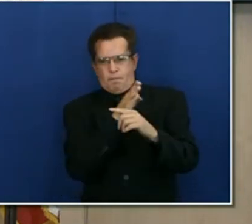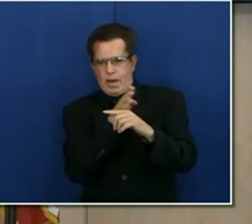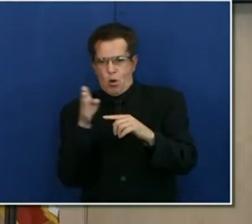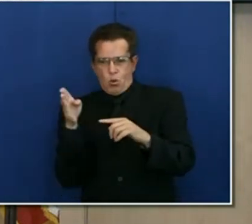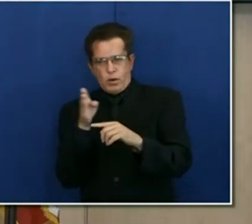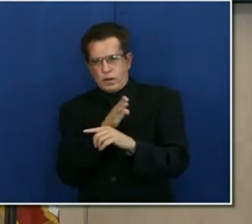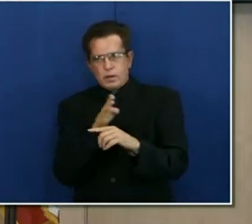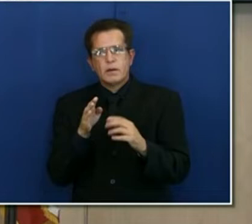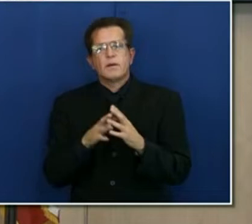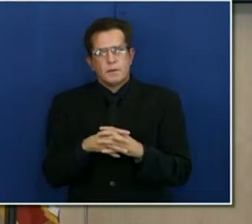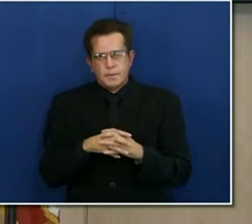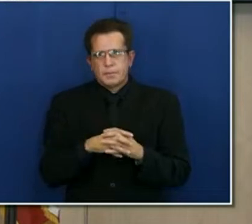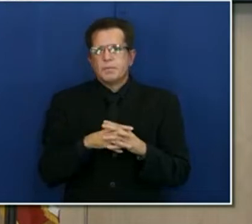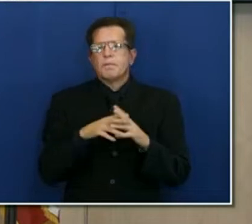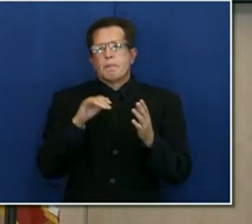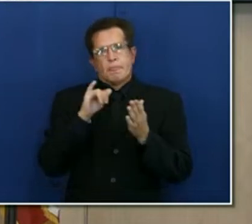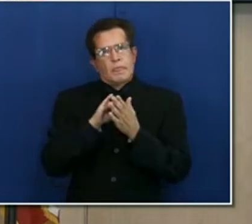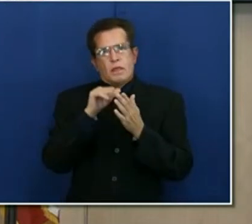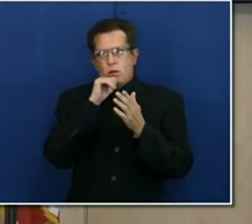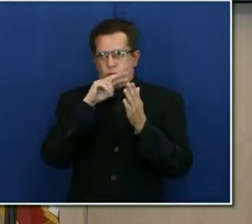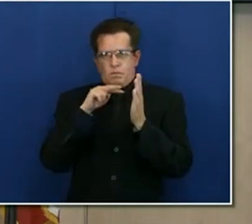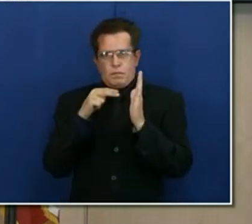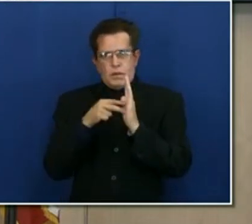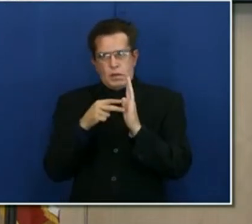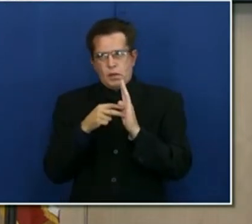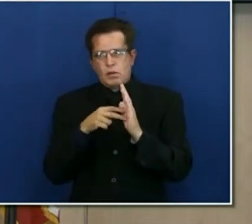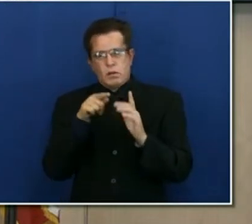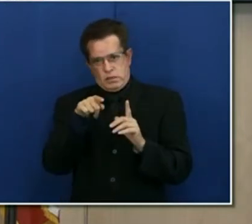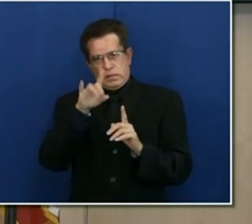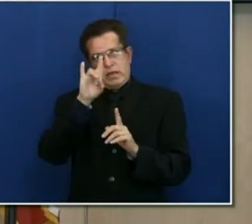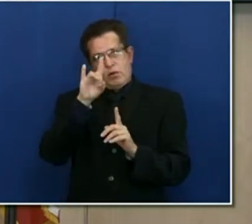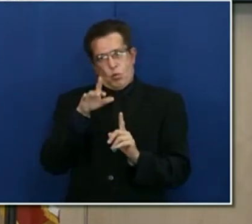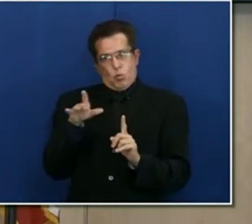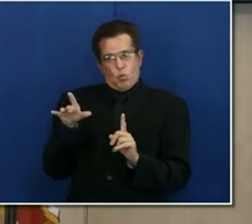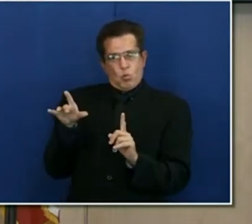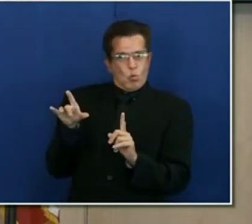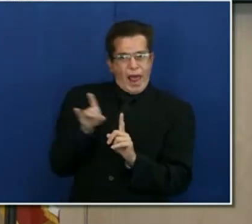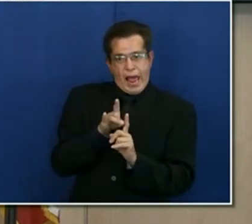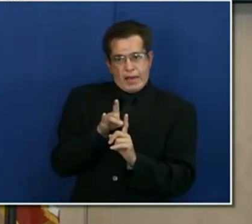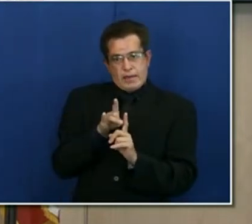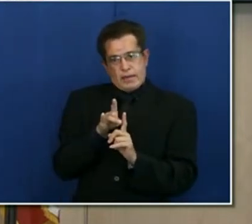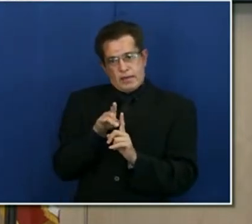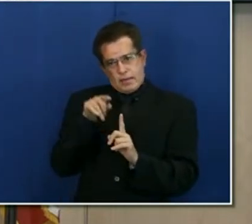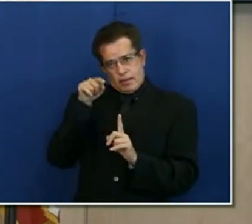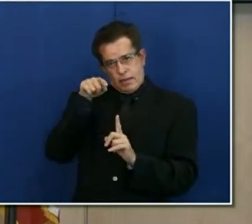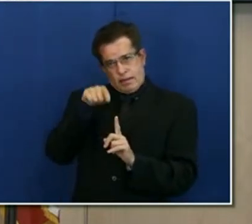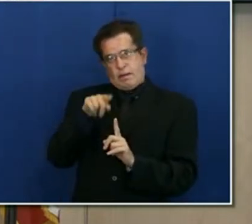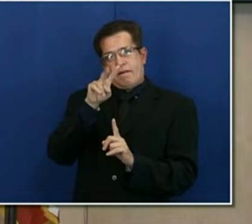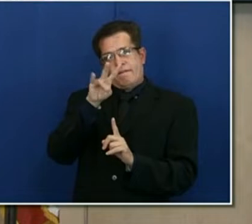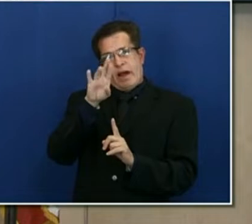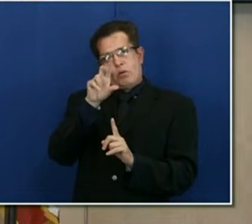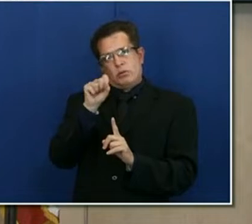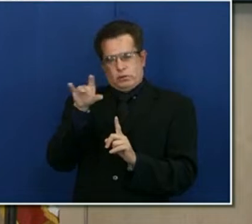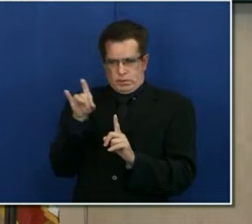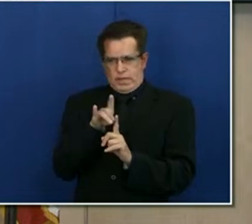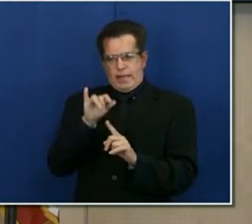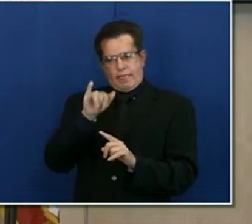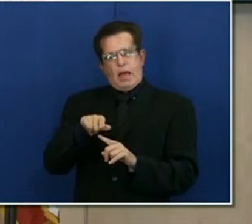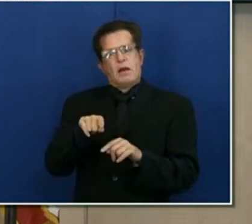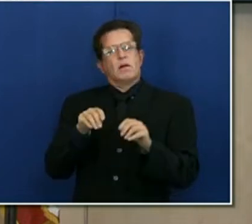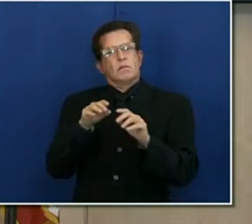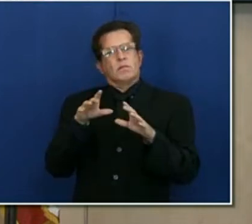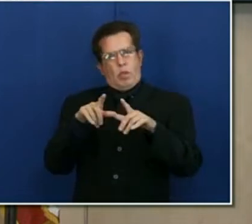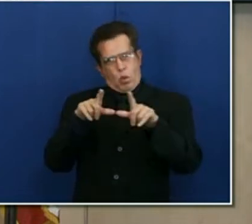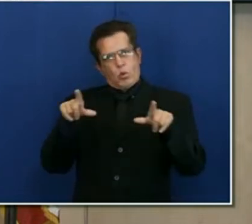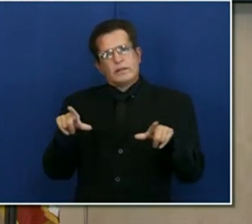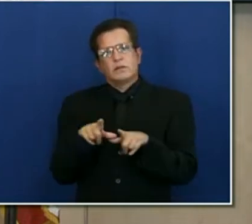these individuals were confirmed to have contracted the virus at the outbreak location. We actively assess